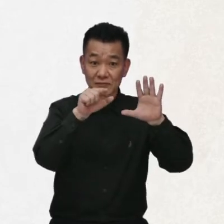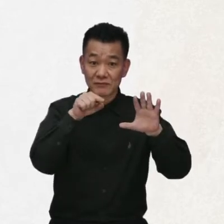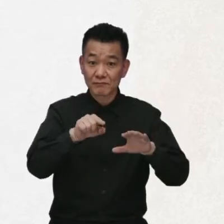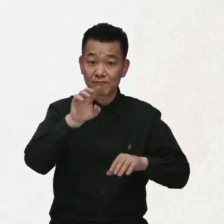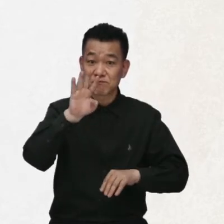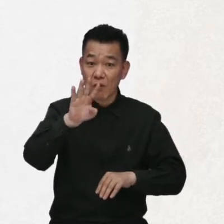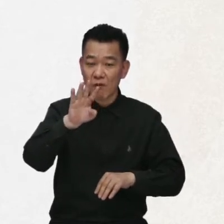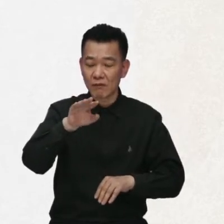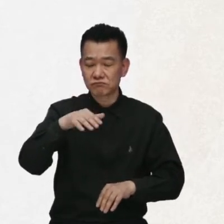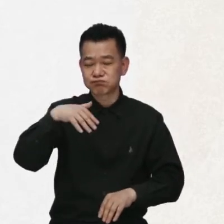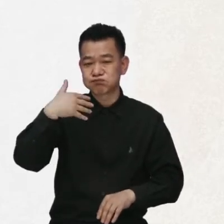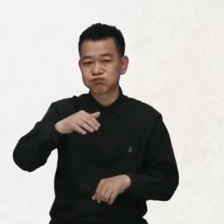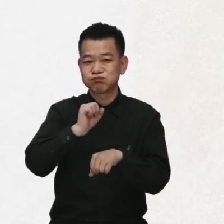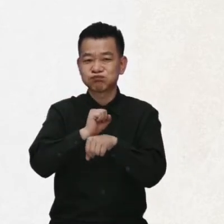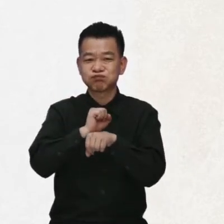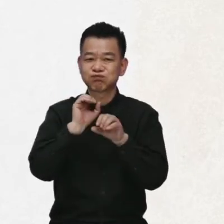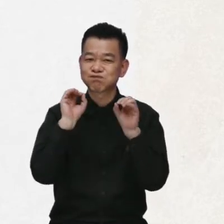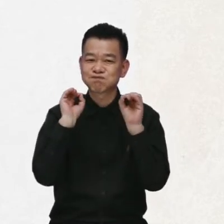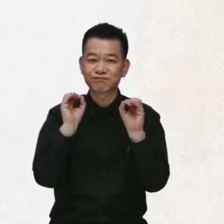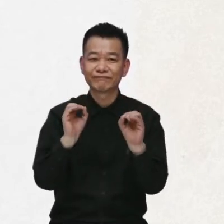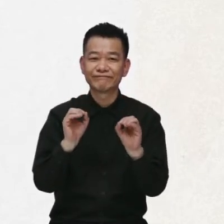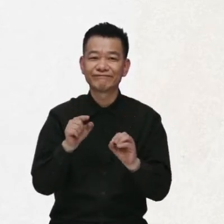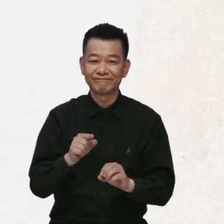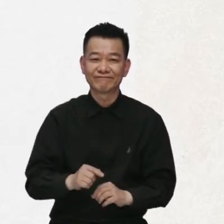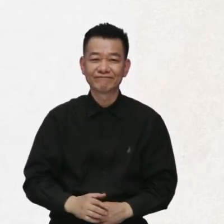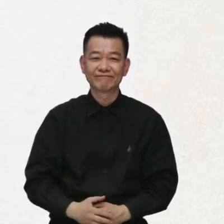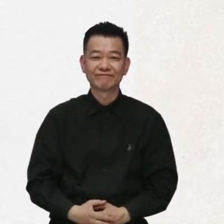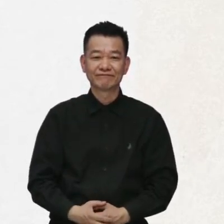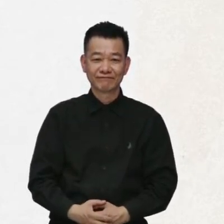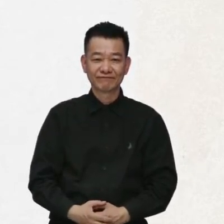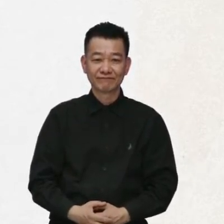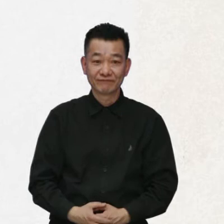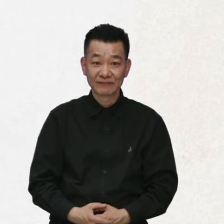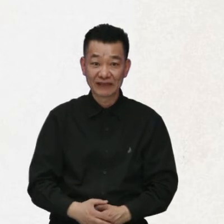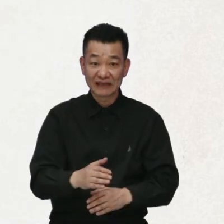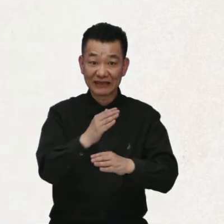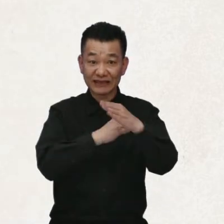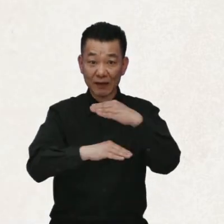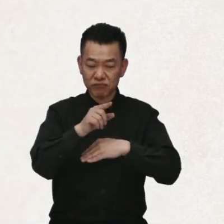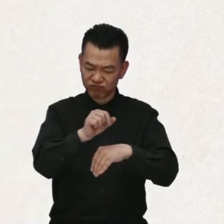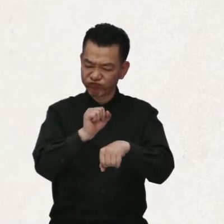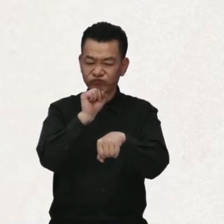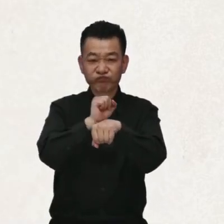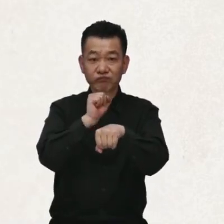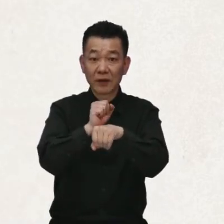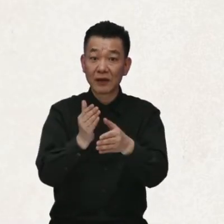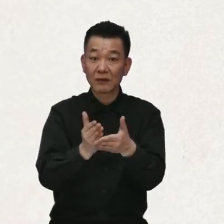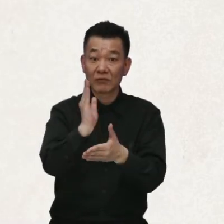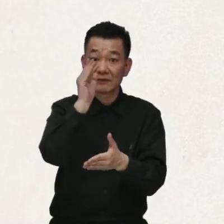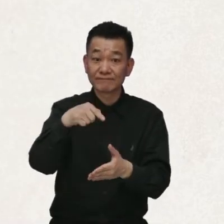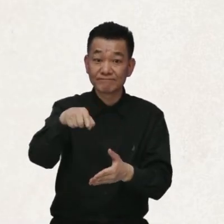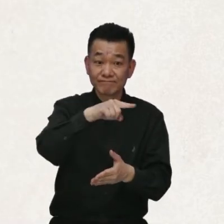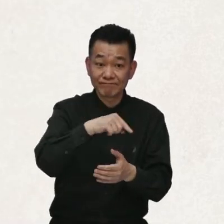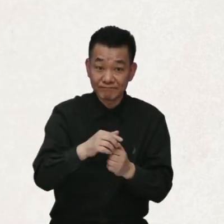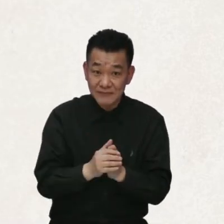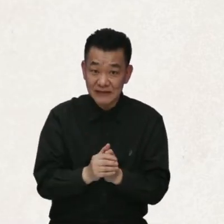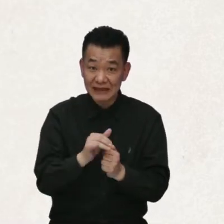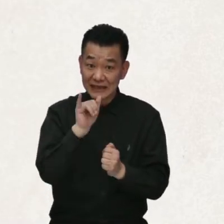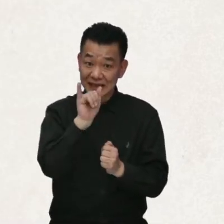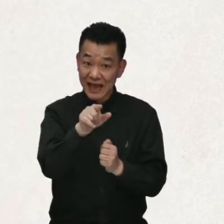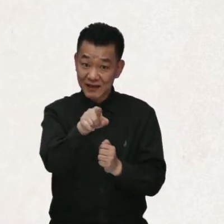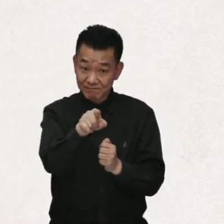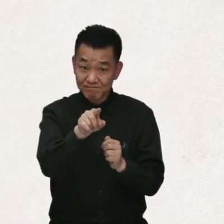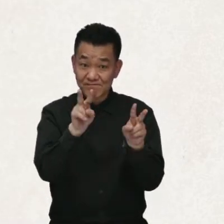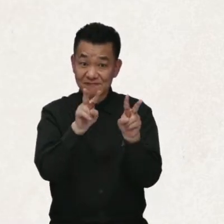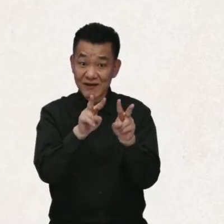77.4% of persons with severe disabilities are economically inactive. When will the right to work be ensured for